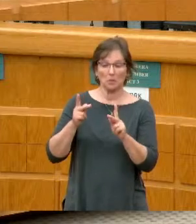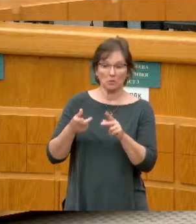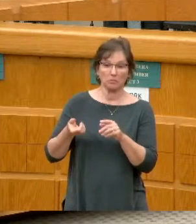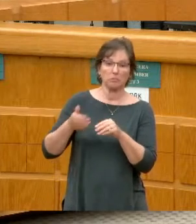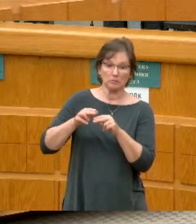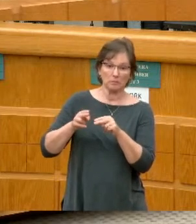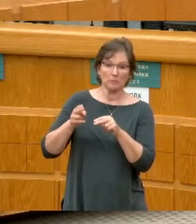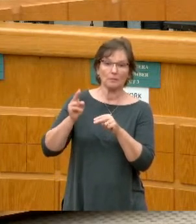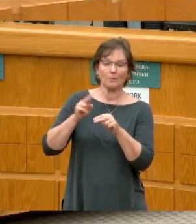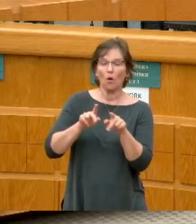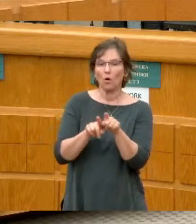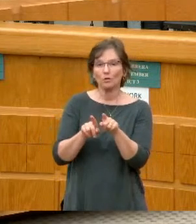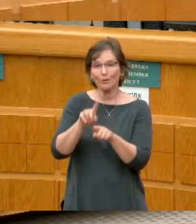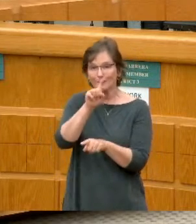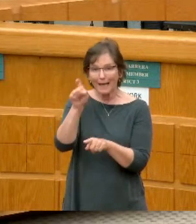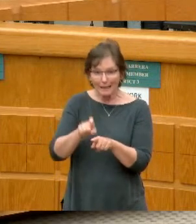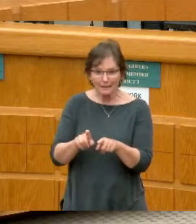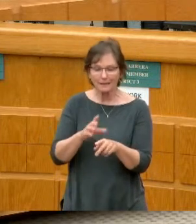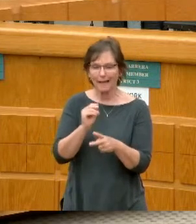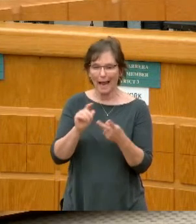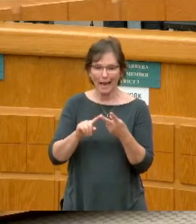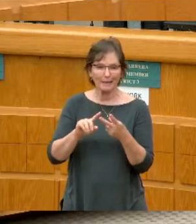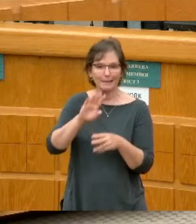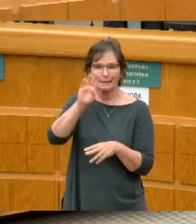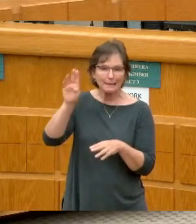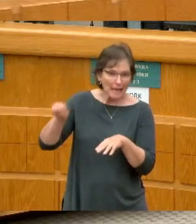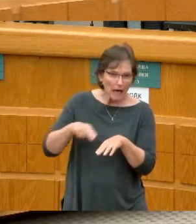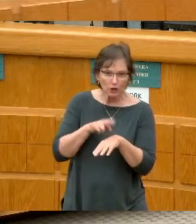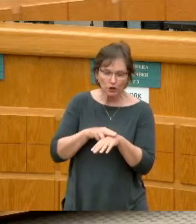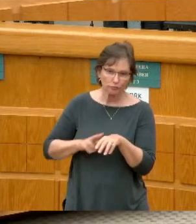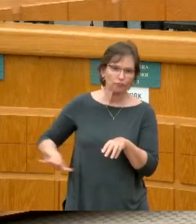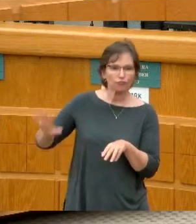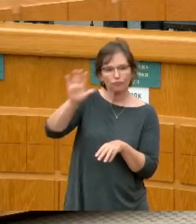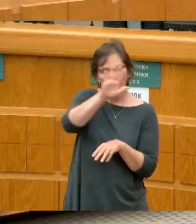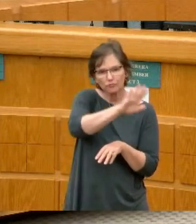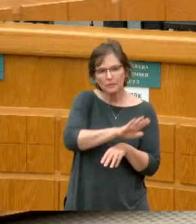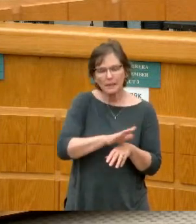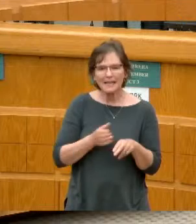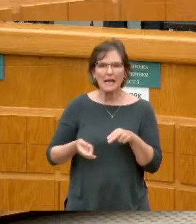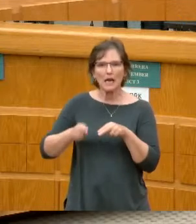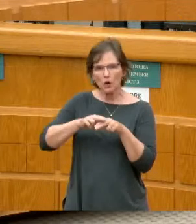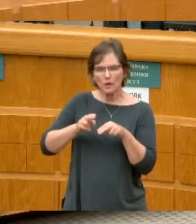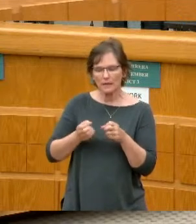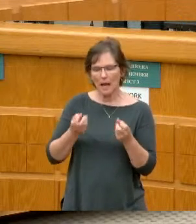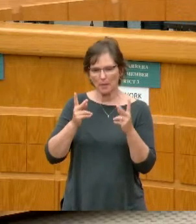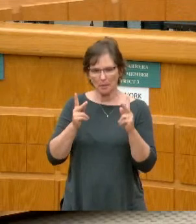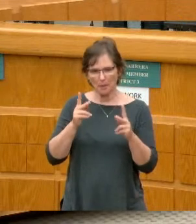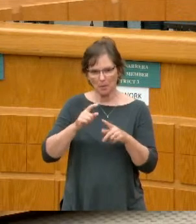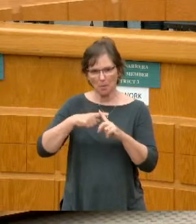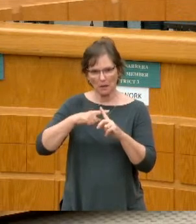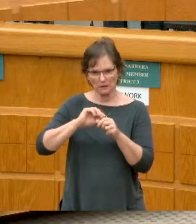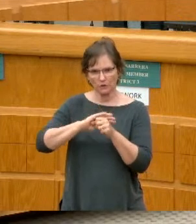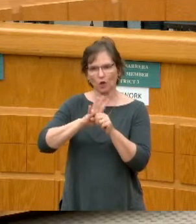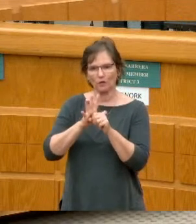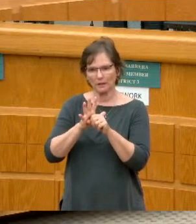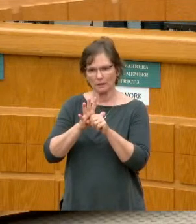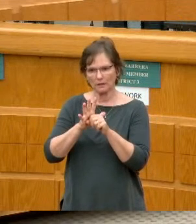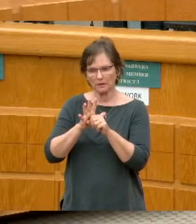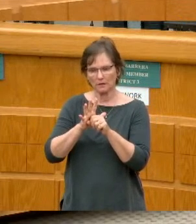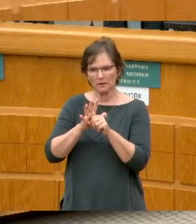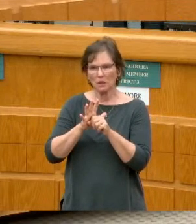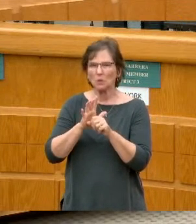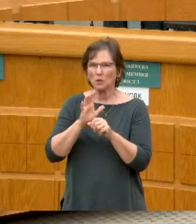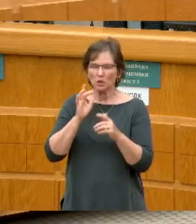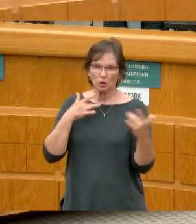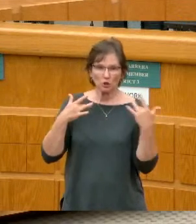ones that have the most hospitalizations and fatalities. COVID-19 has not gone away. In fact, our